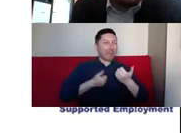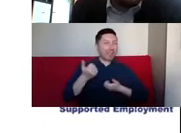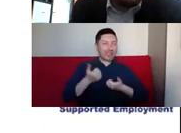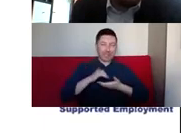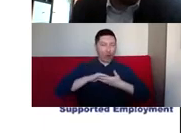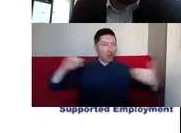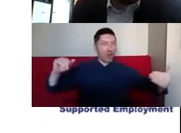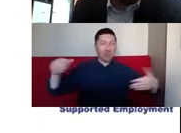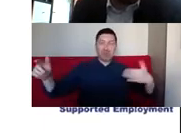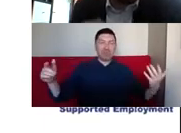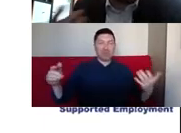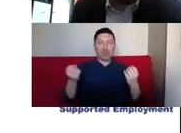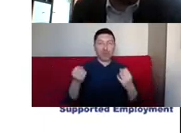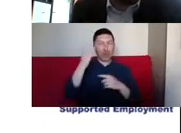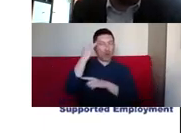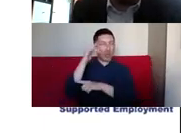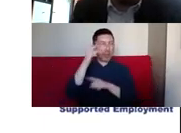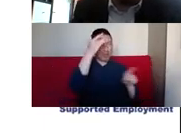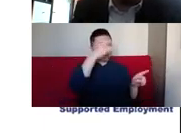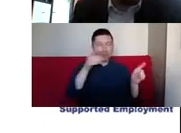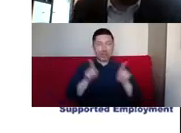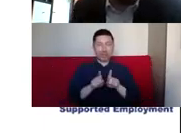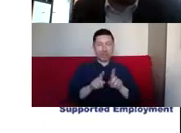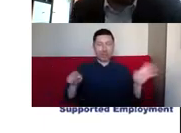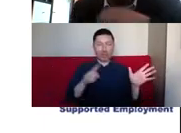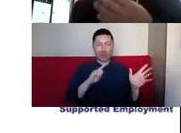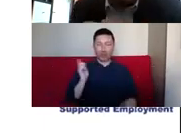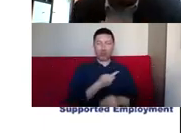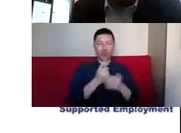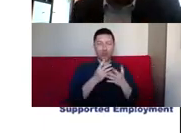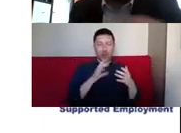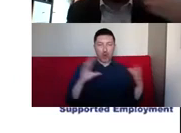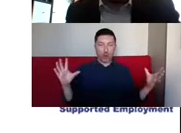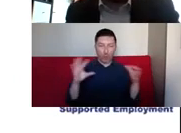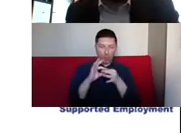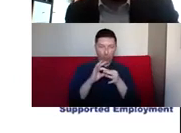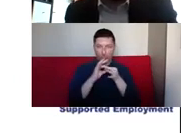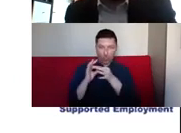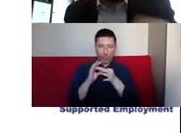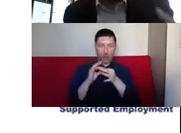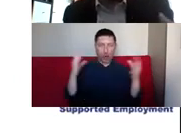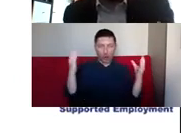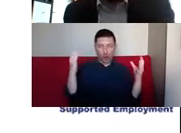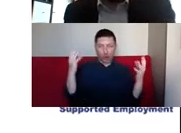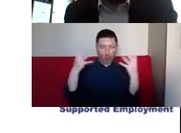And one of the leading principles of supported employment is first place, then train. This means we try to